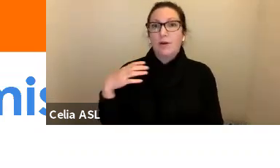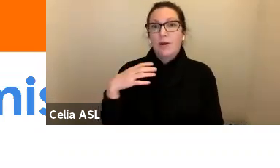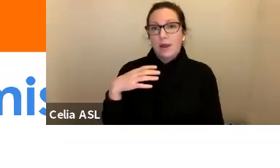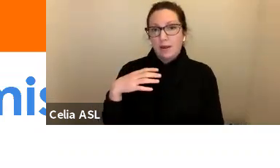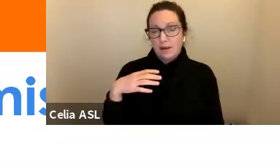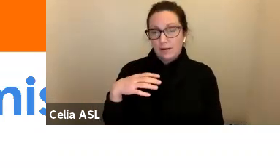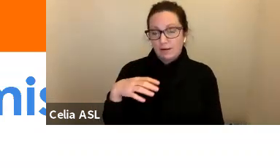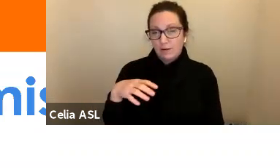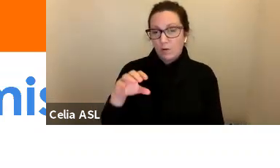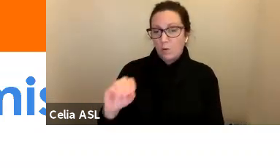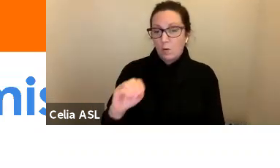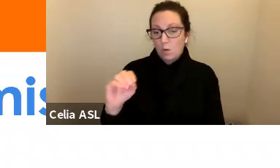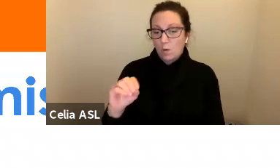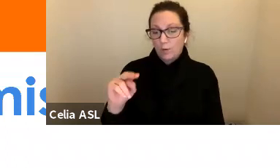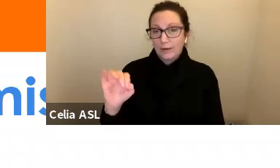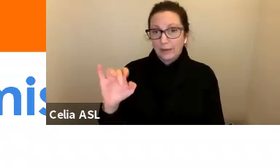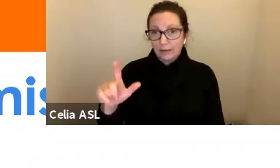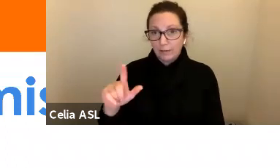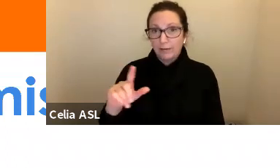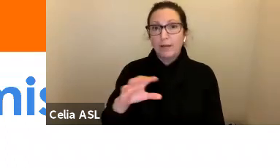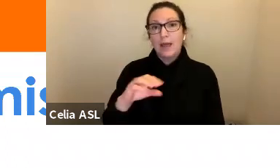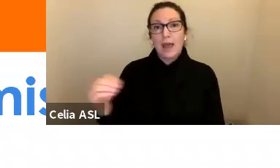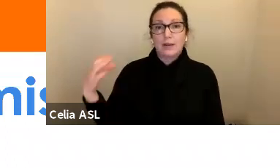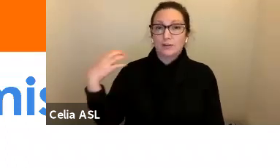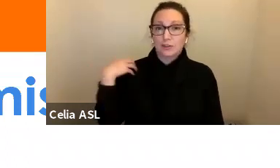have indicated that they would reach out